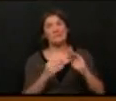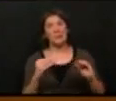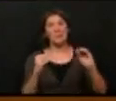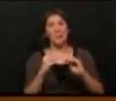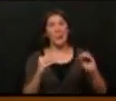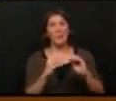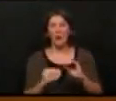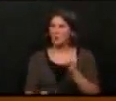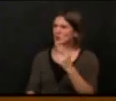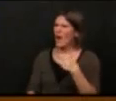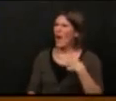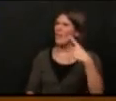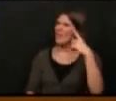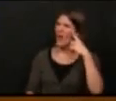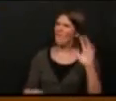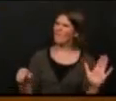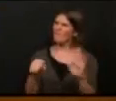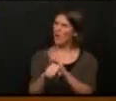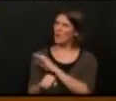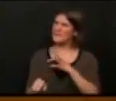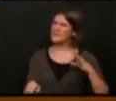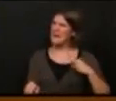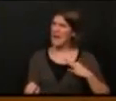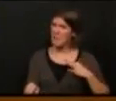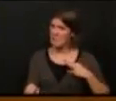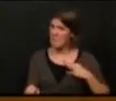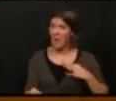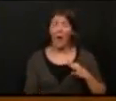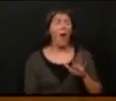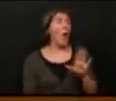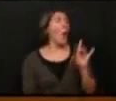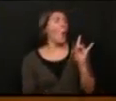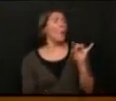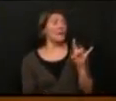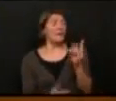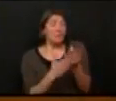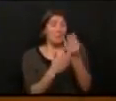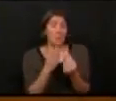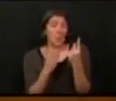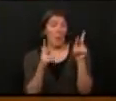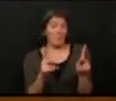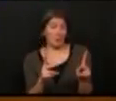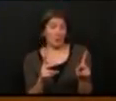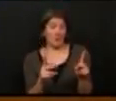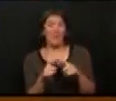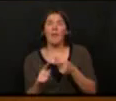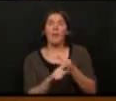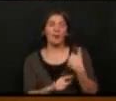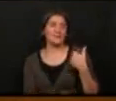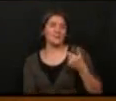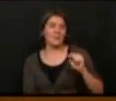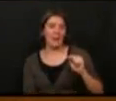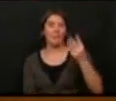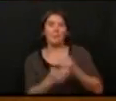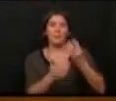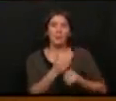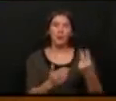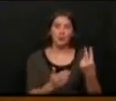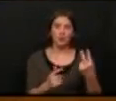yeah. I thought we were fully loaded there for a while. We were only down one, but in September we lost two, and then the chief retired, of